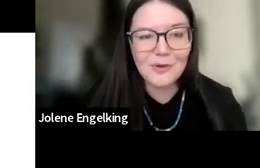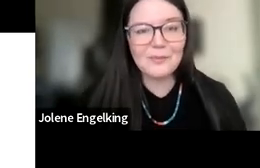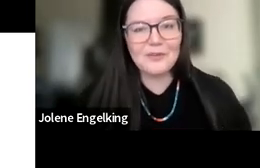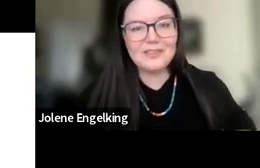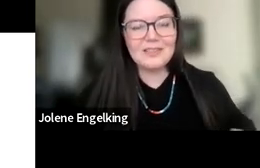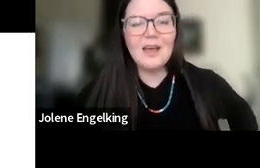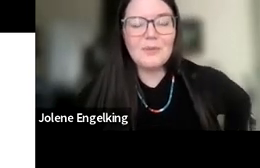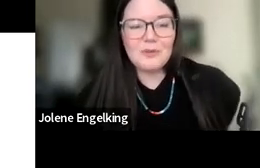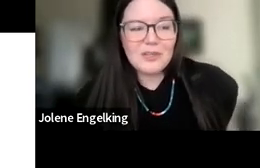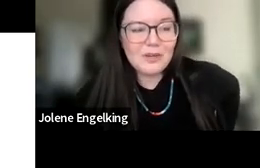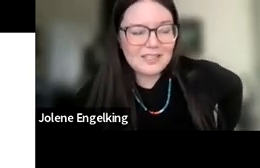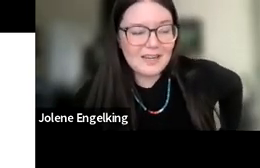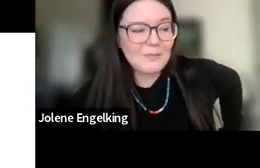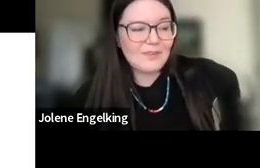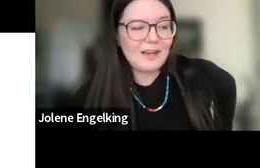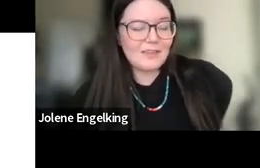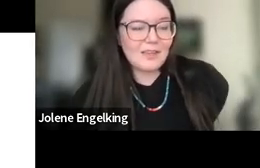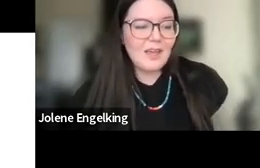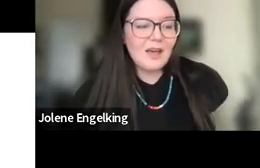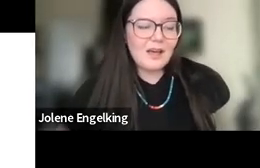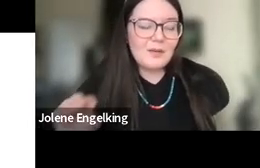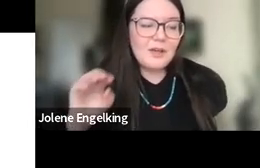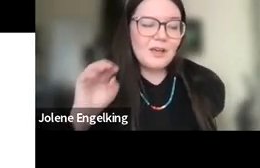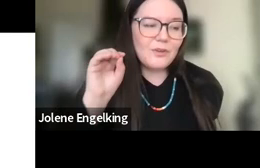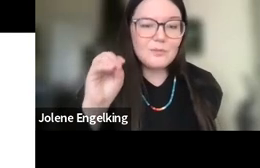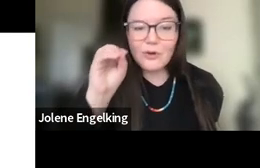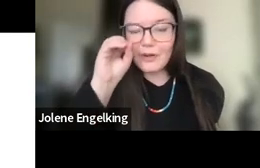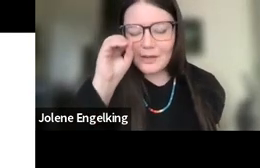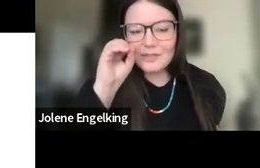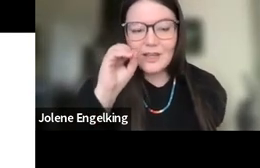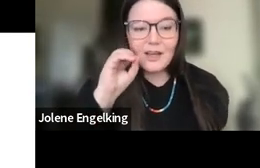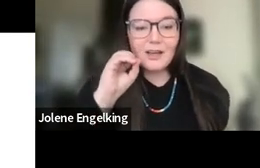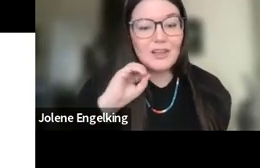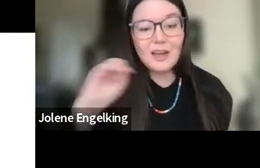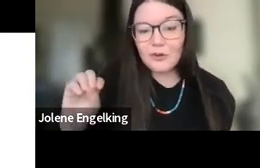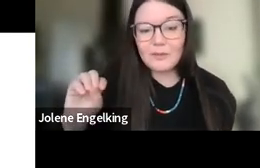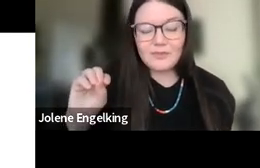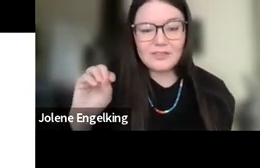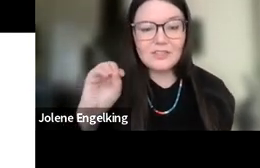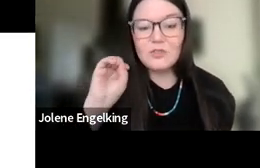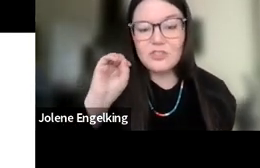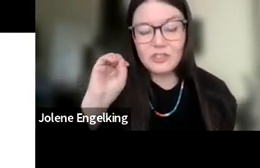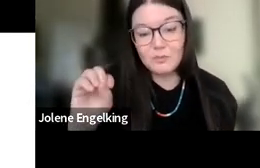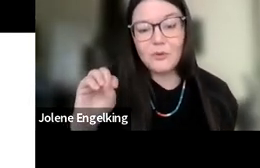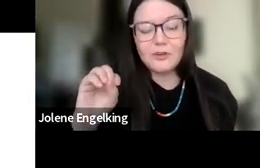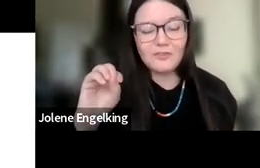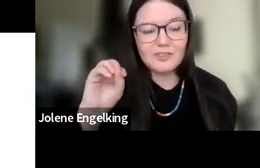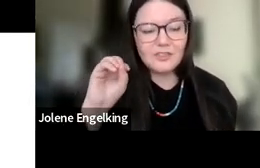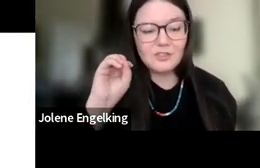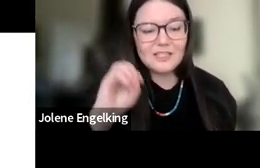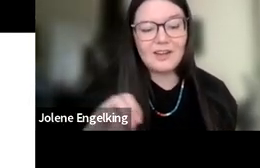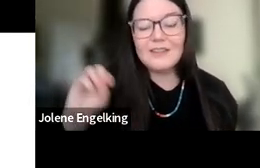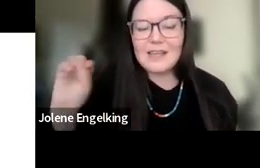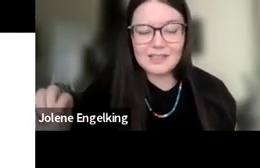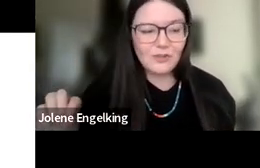lot more about these, but we really wanted to name the fact that within programs, a lot of programs are funded to do both. They're funded to